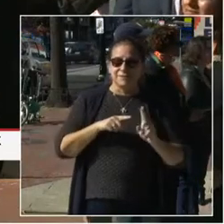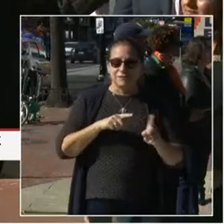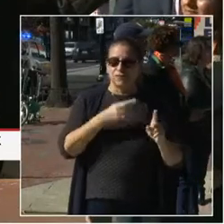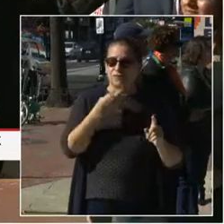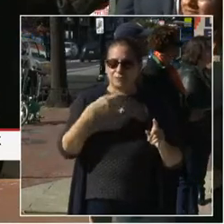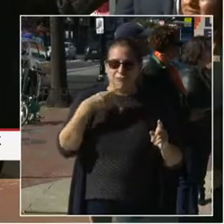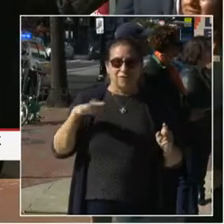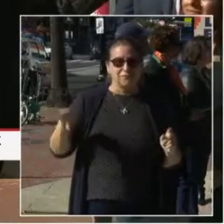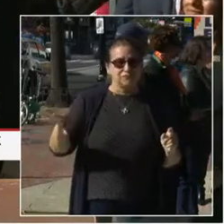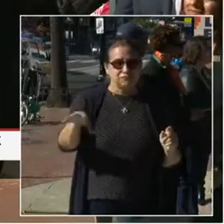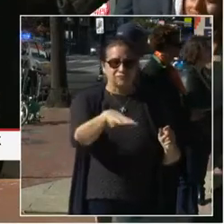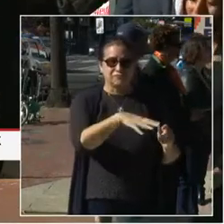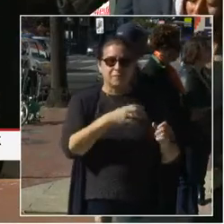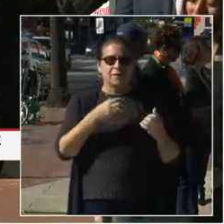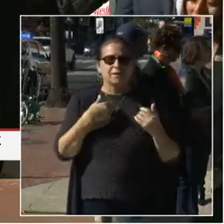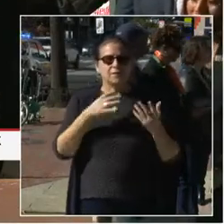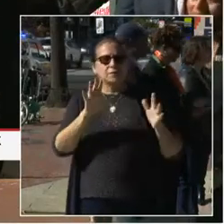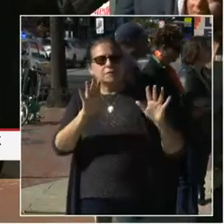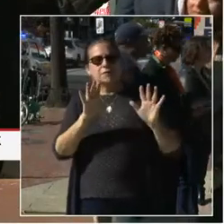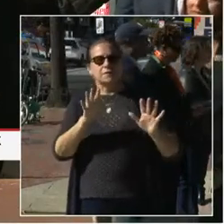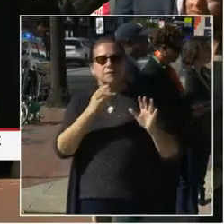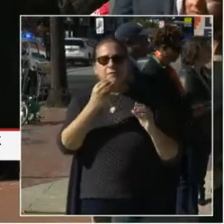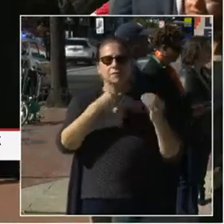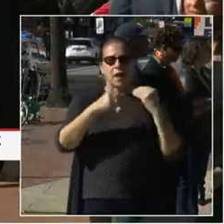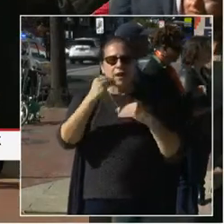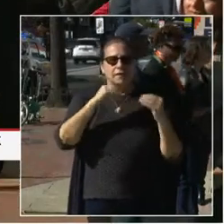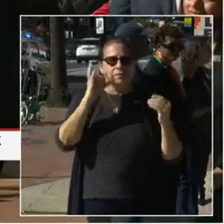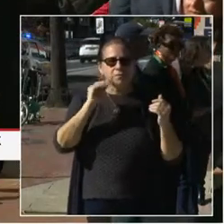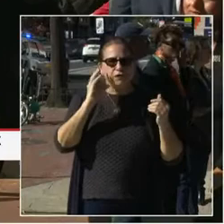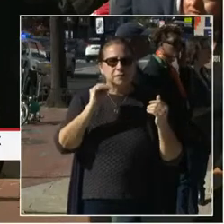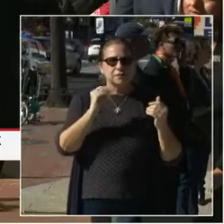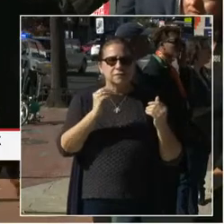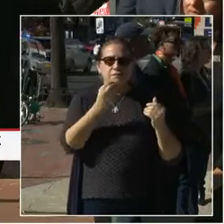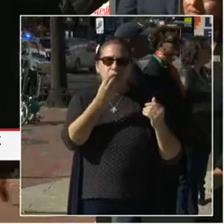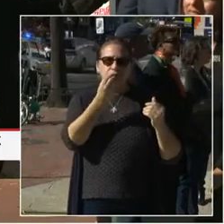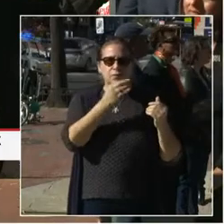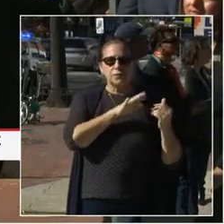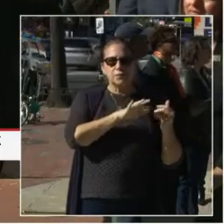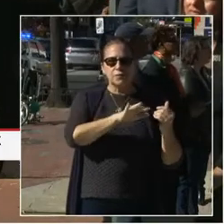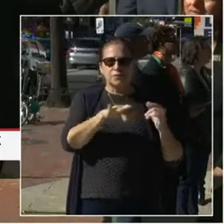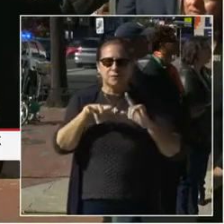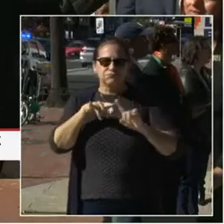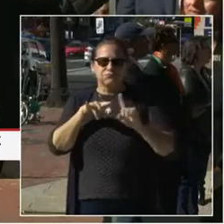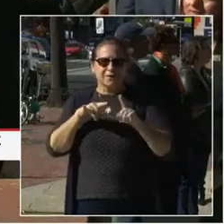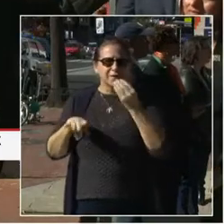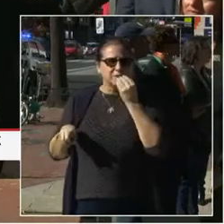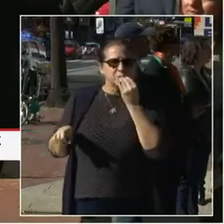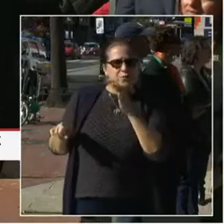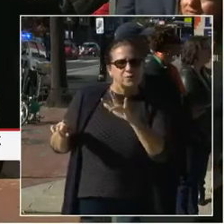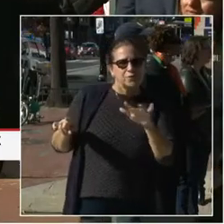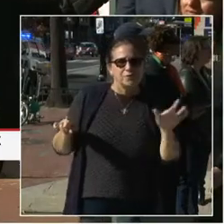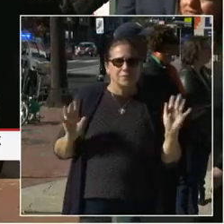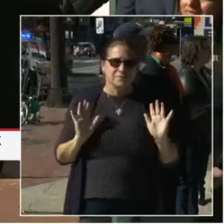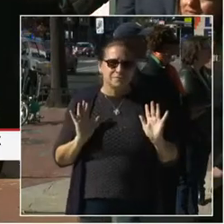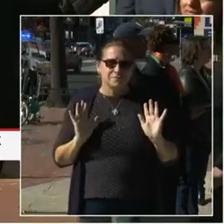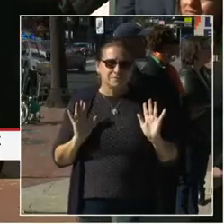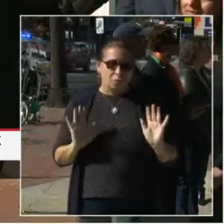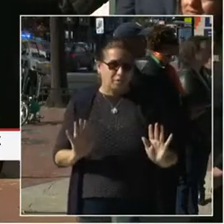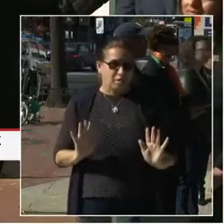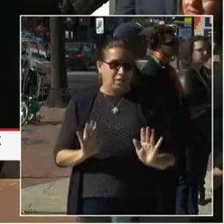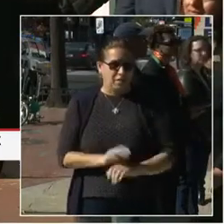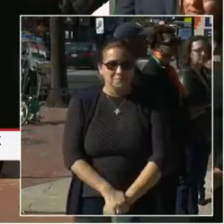at a family convening turned into a representation right here in Shaw. Not only do we